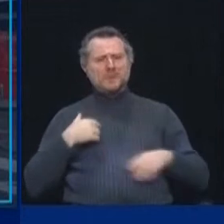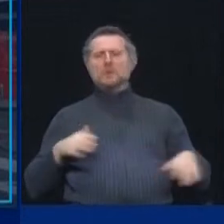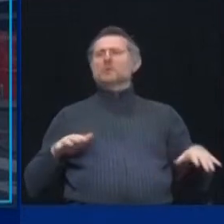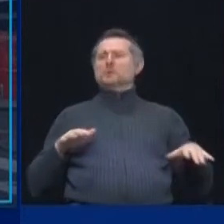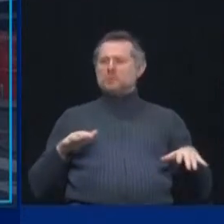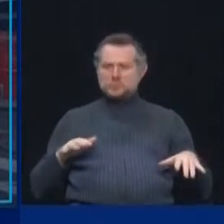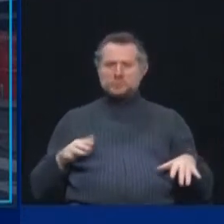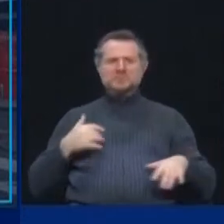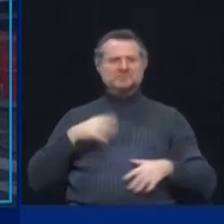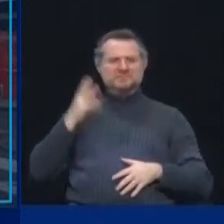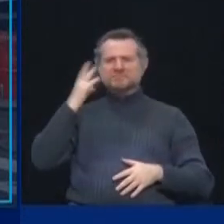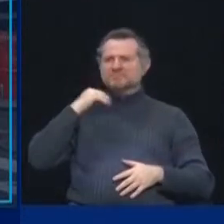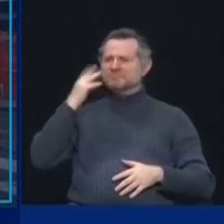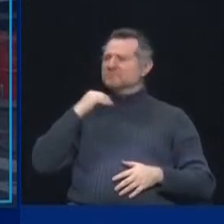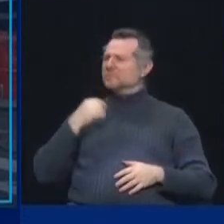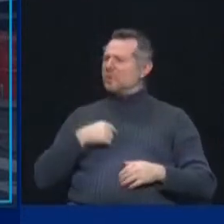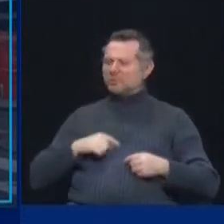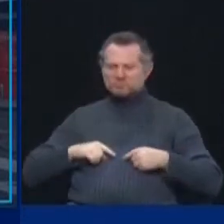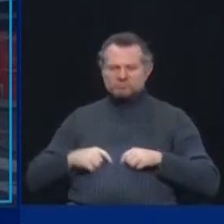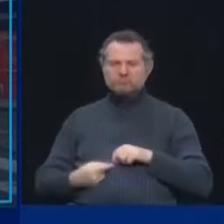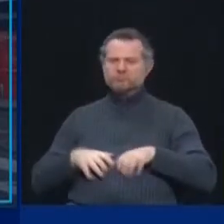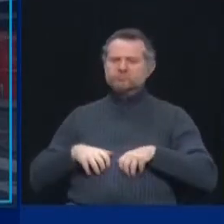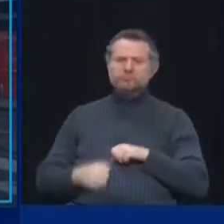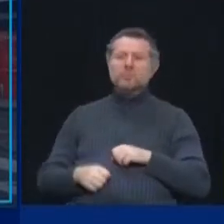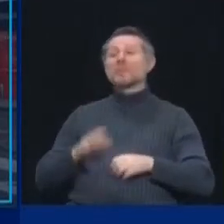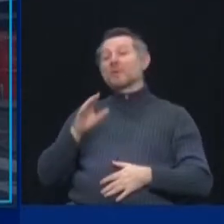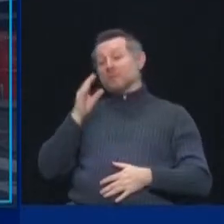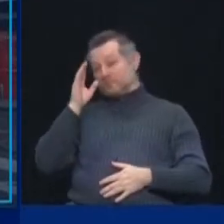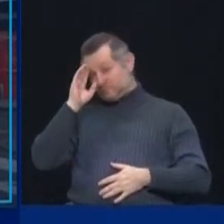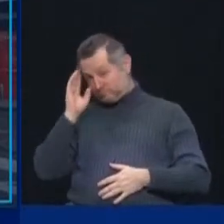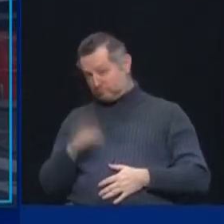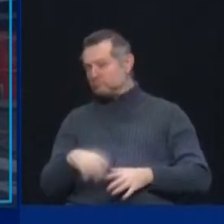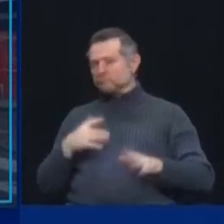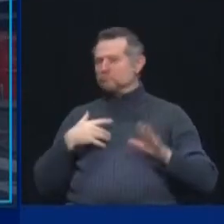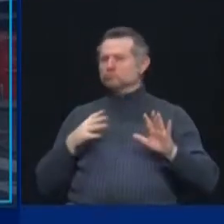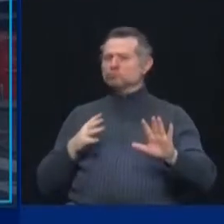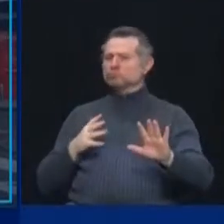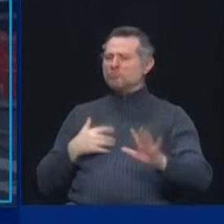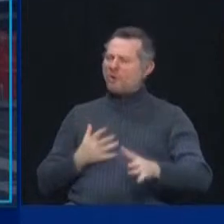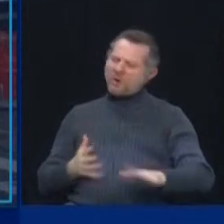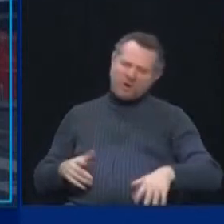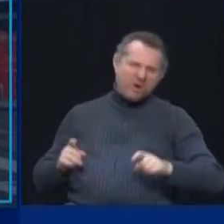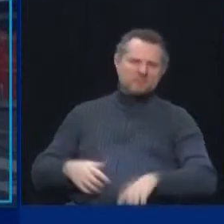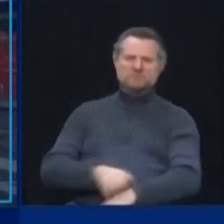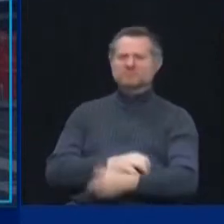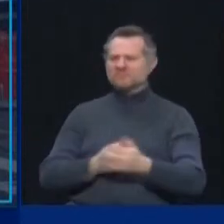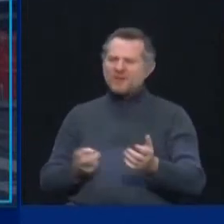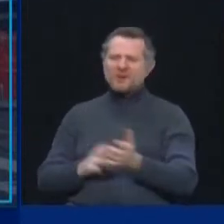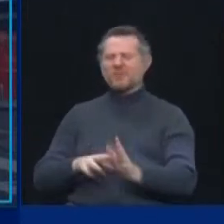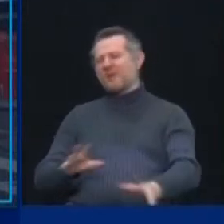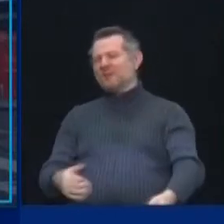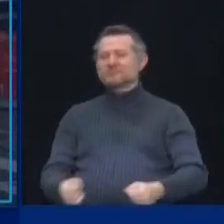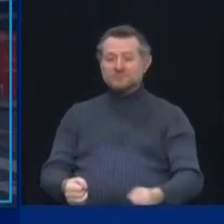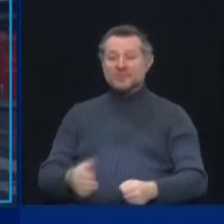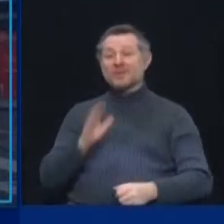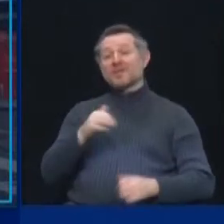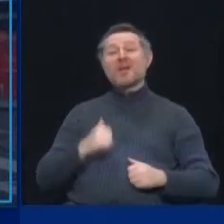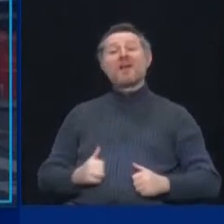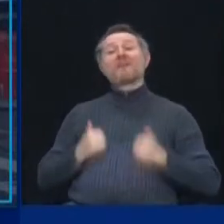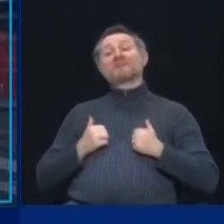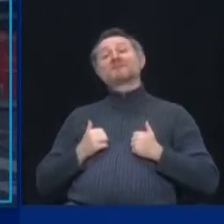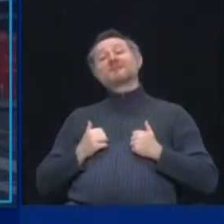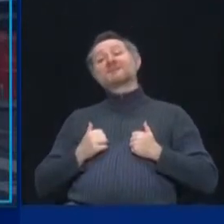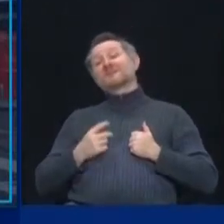yes, we rose to the occasion. Why? Because in life, the question in life